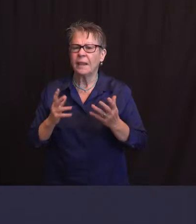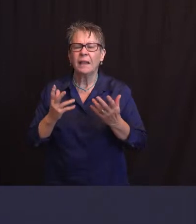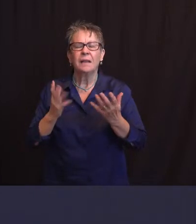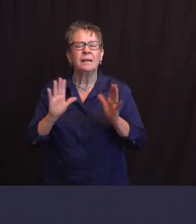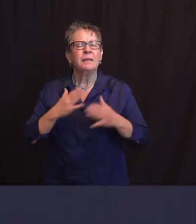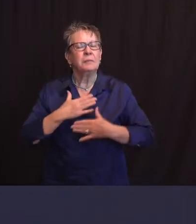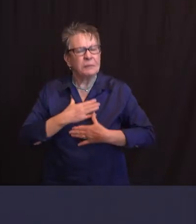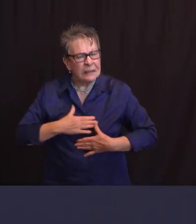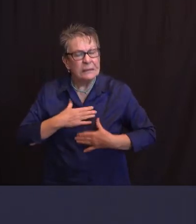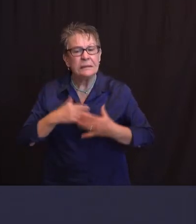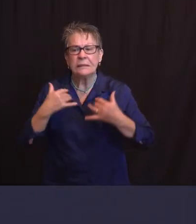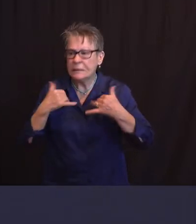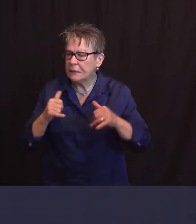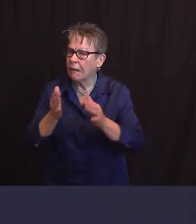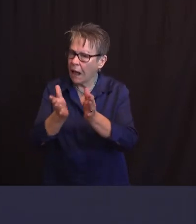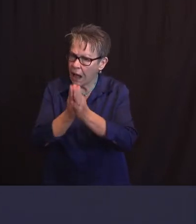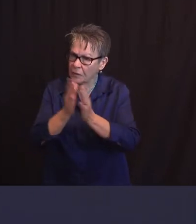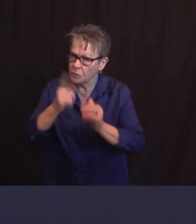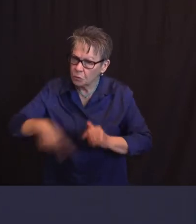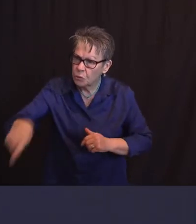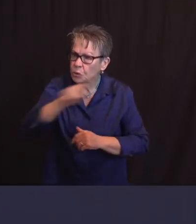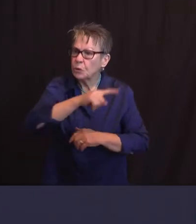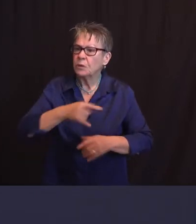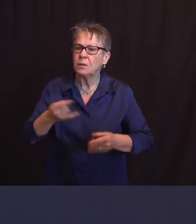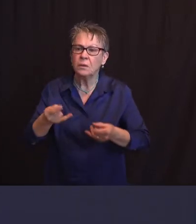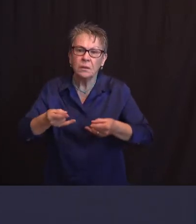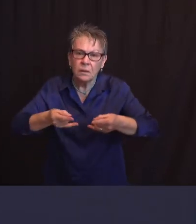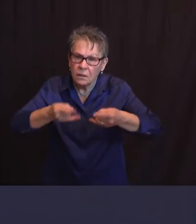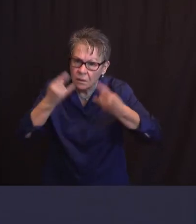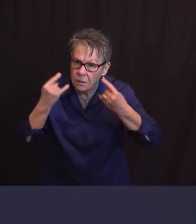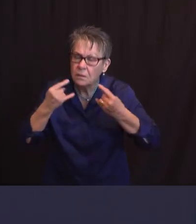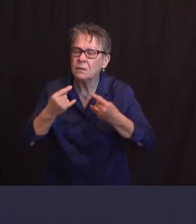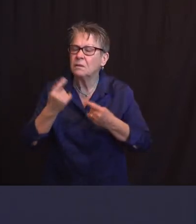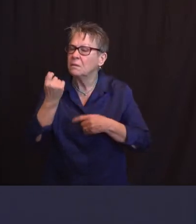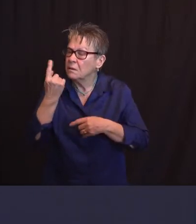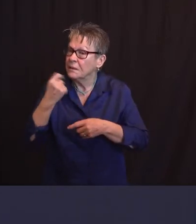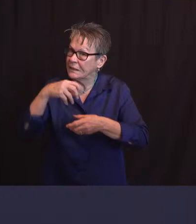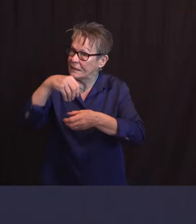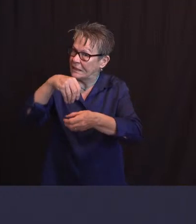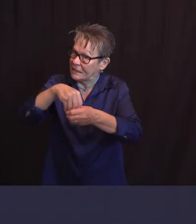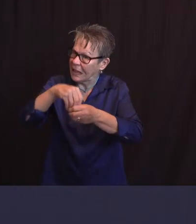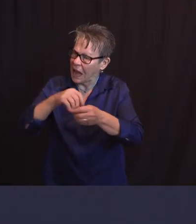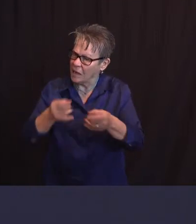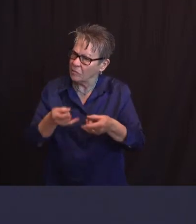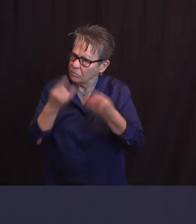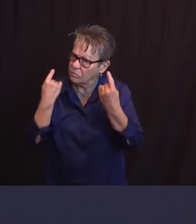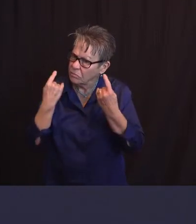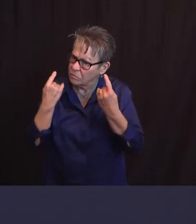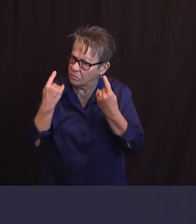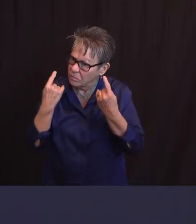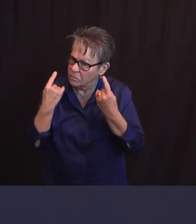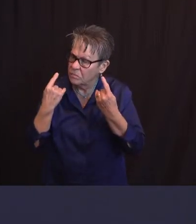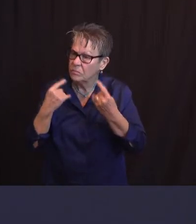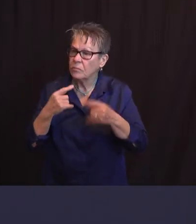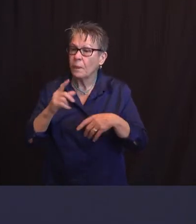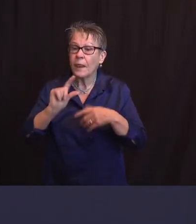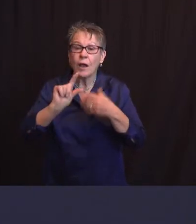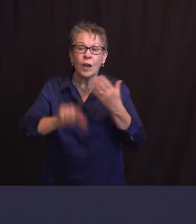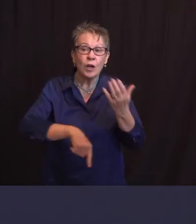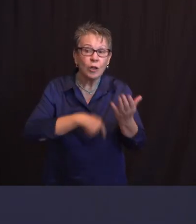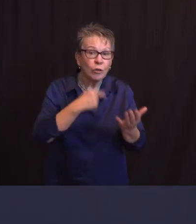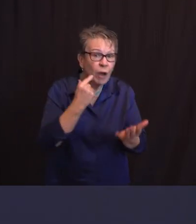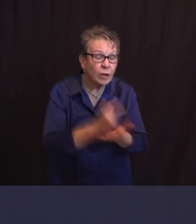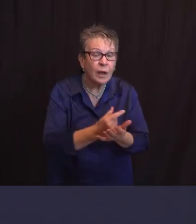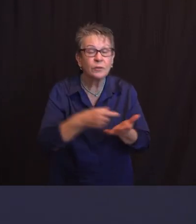coverings, especially, obviously, when they're indoors or they're outdoors with others. Graduations and proms, we know that that's something that's out there, and